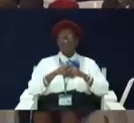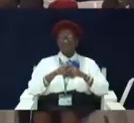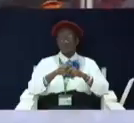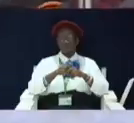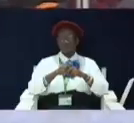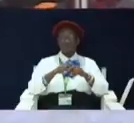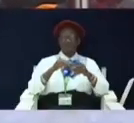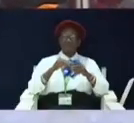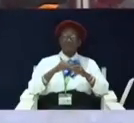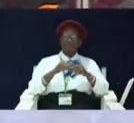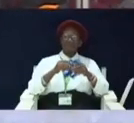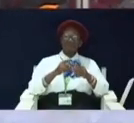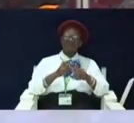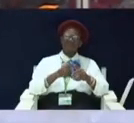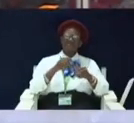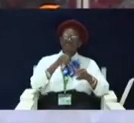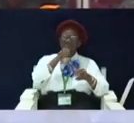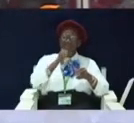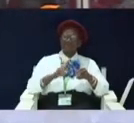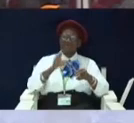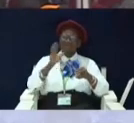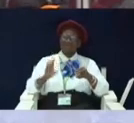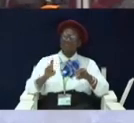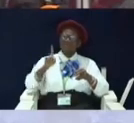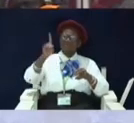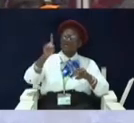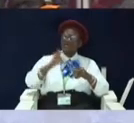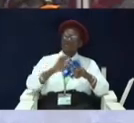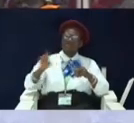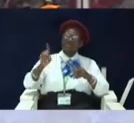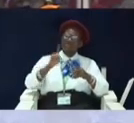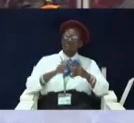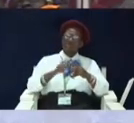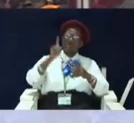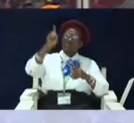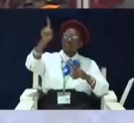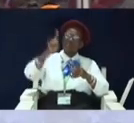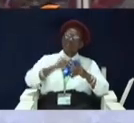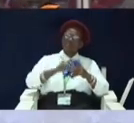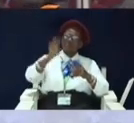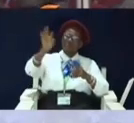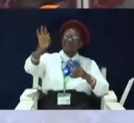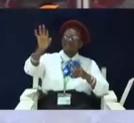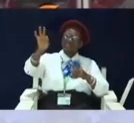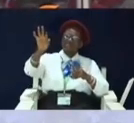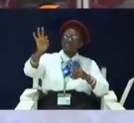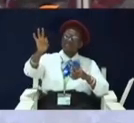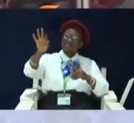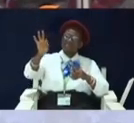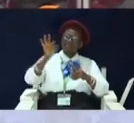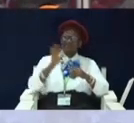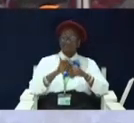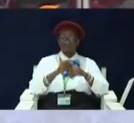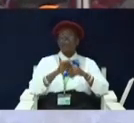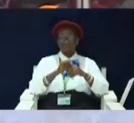In 1 Samuel chapter 1 from verse 1 to 20. In Samuel kini ori kini ese kini de ese ogun.